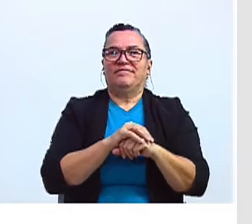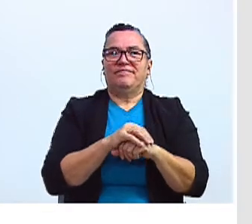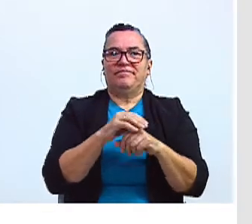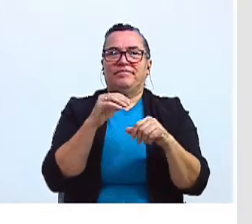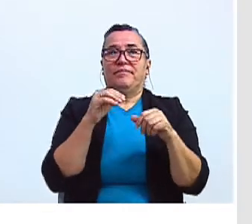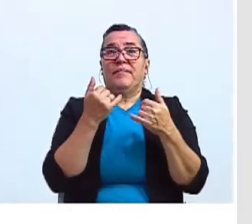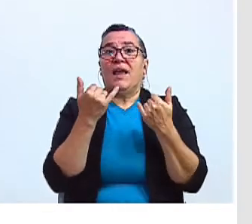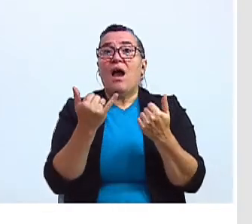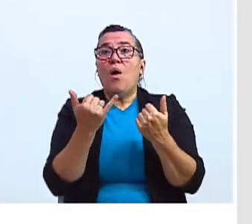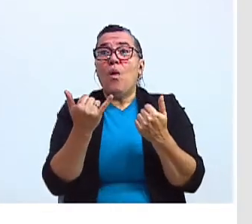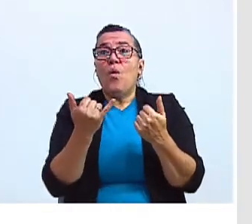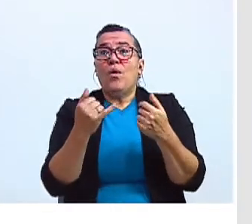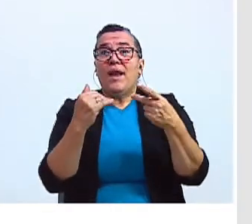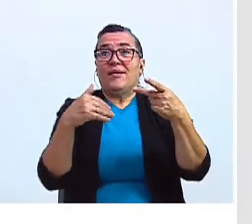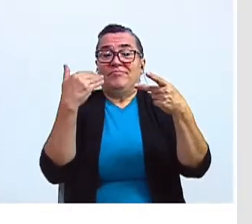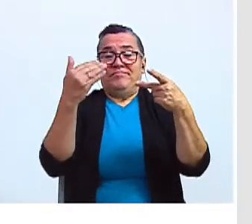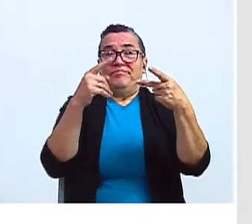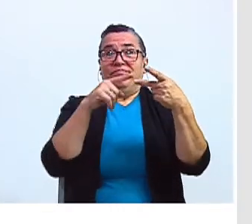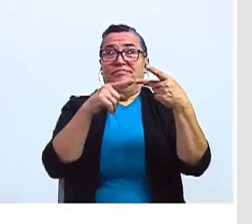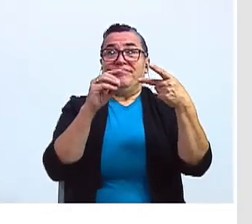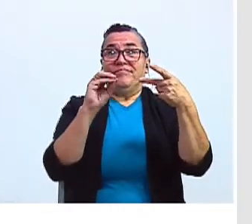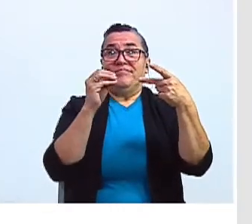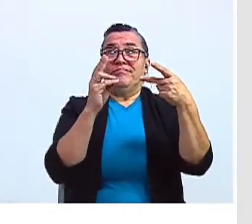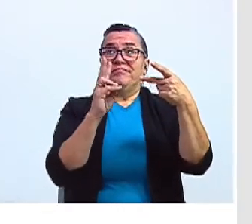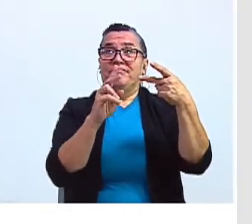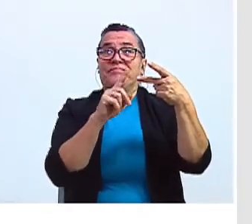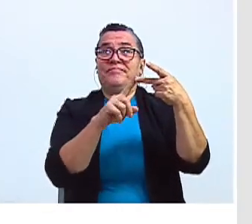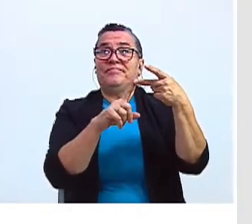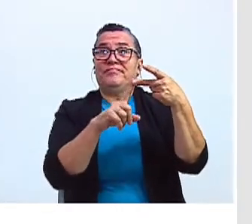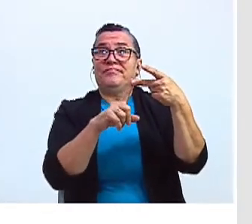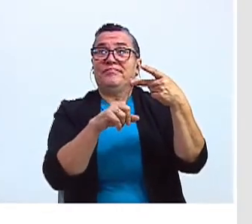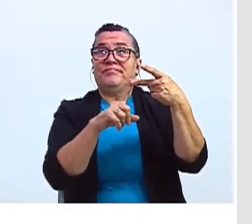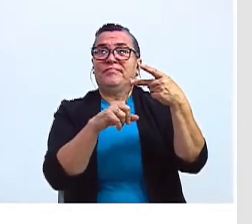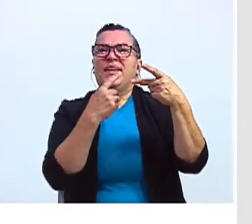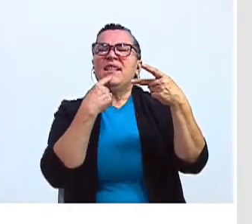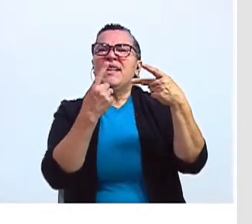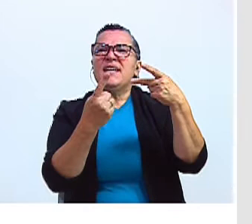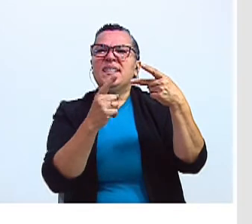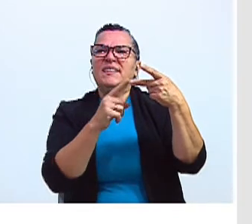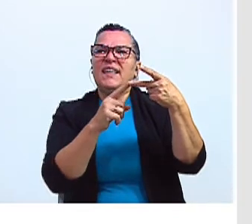we have number 2, and it says